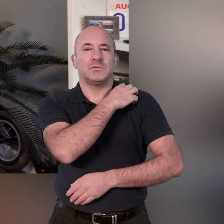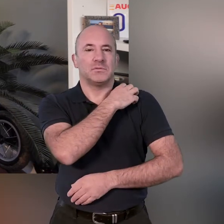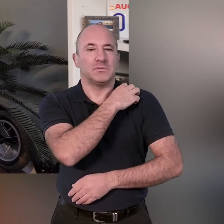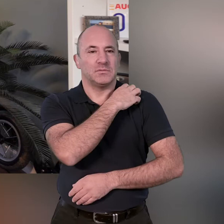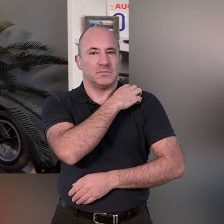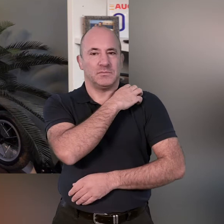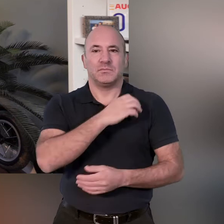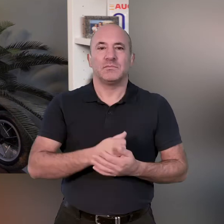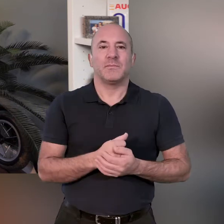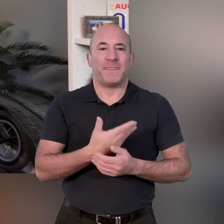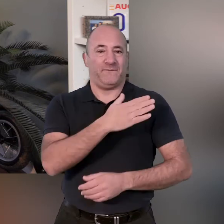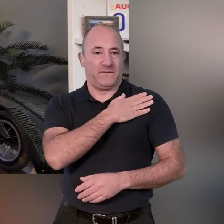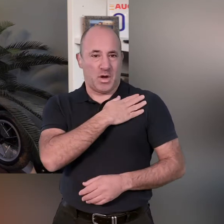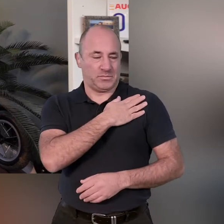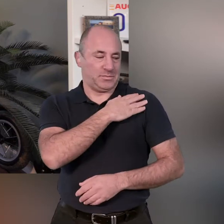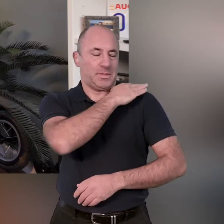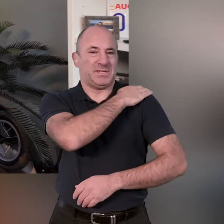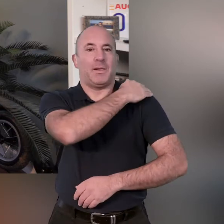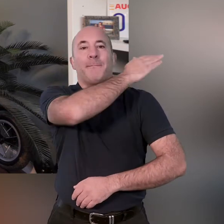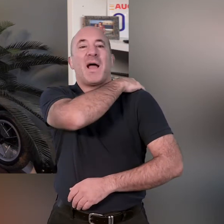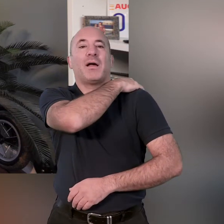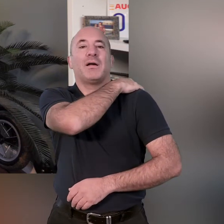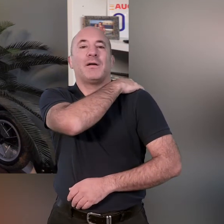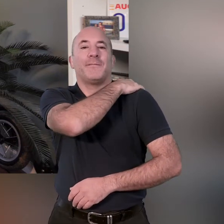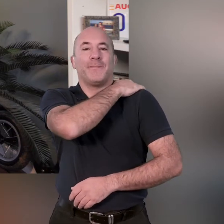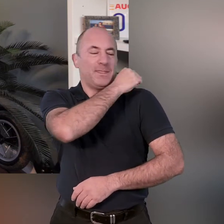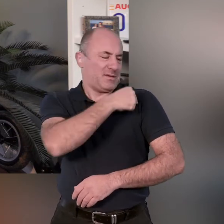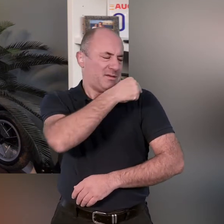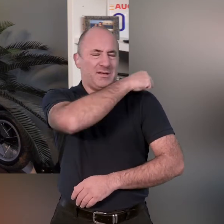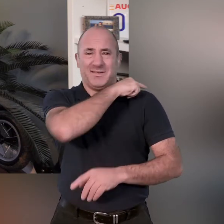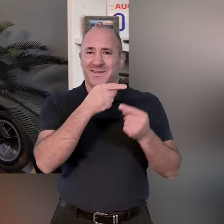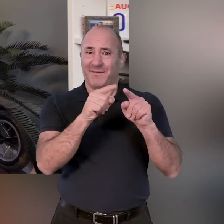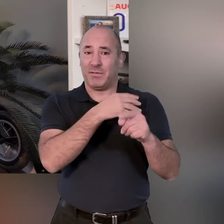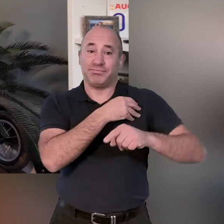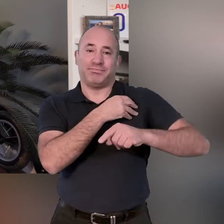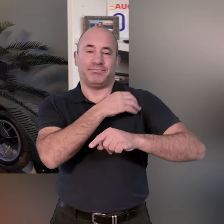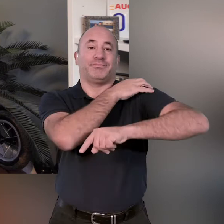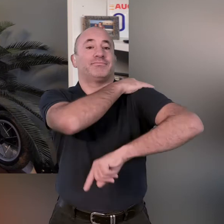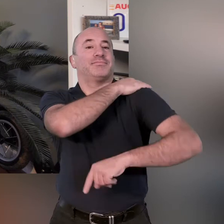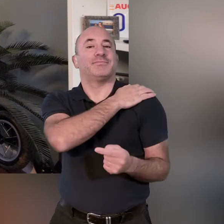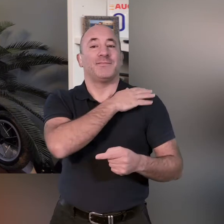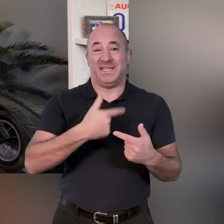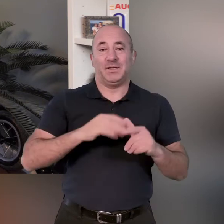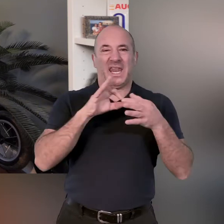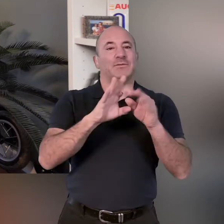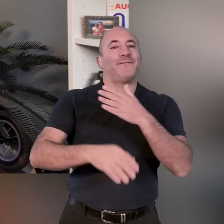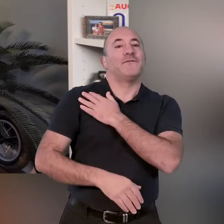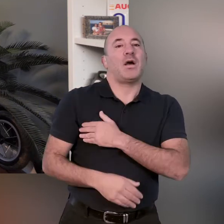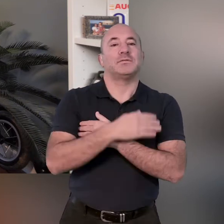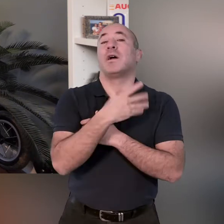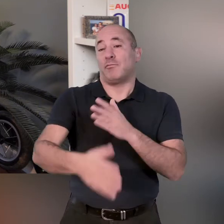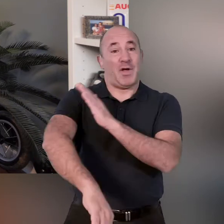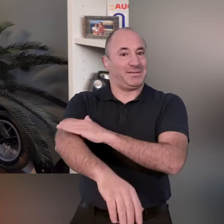3 parts. So you've got the front, the middle, and the back, and they work slightly differently each time. This one is the front. Okay, back to the first